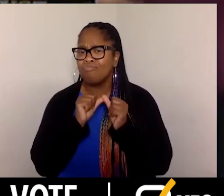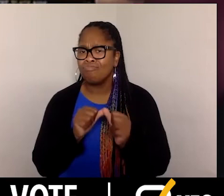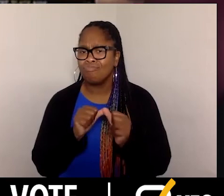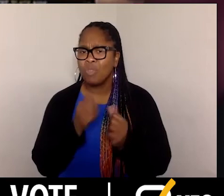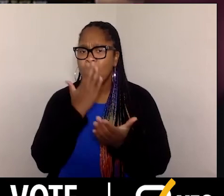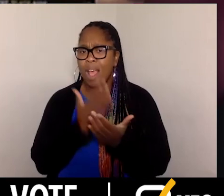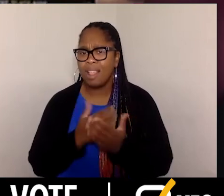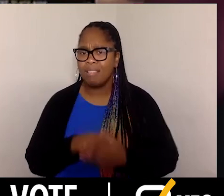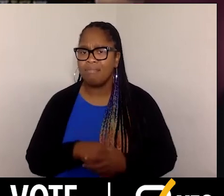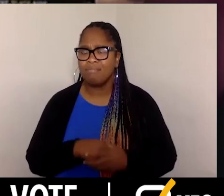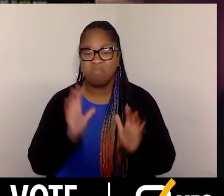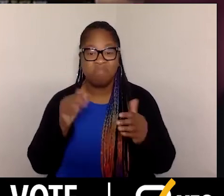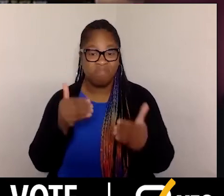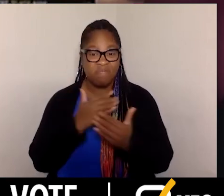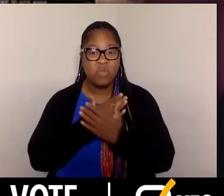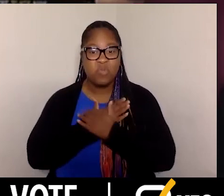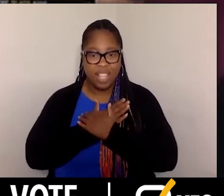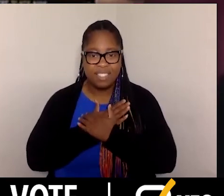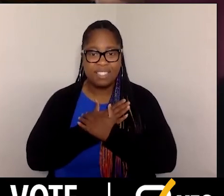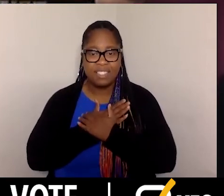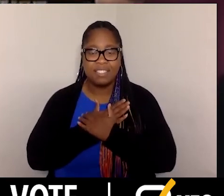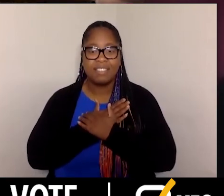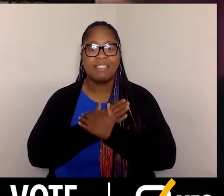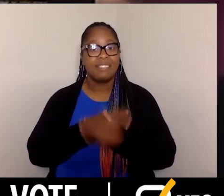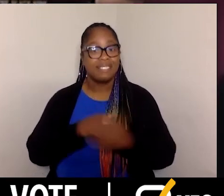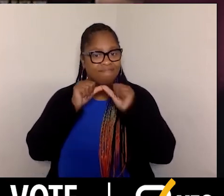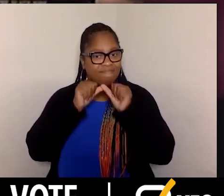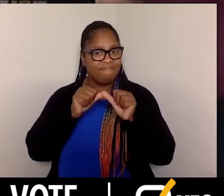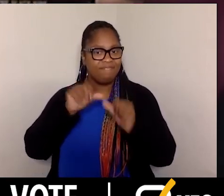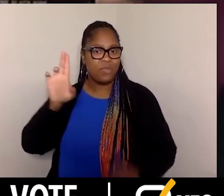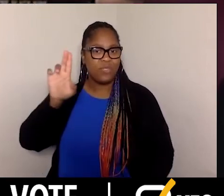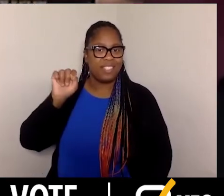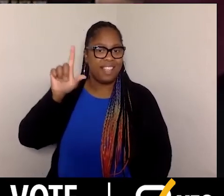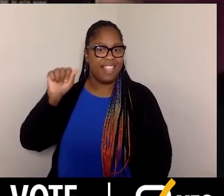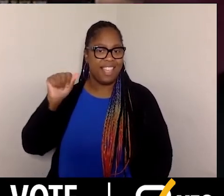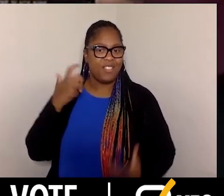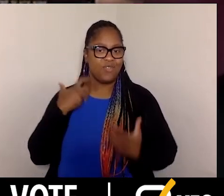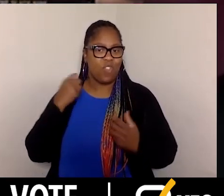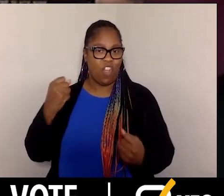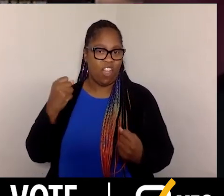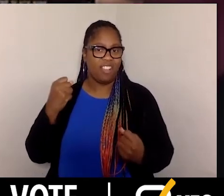rest, and stay UTLA